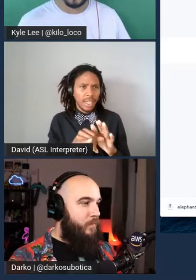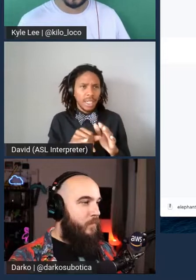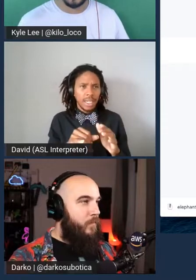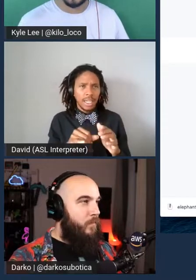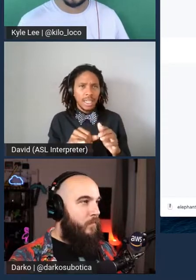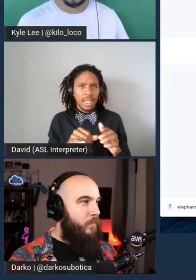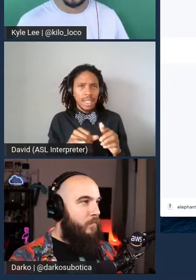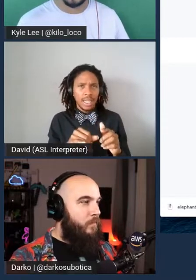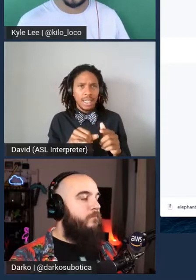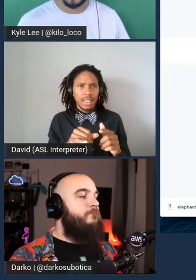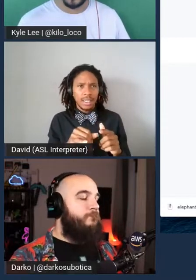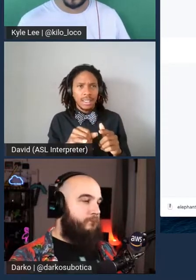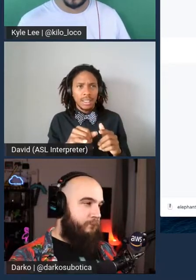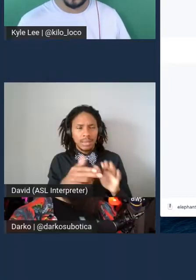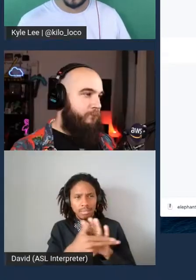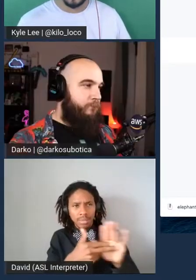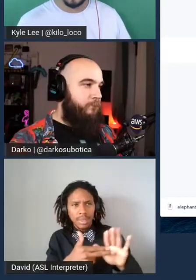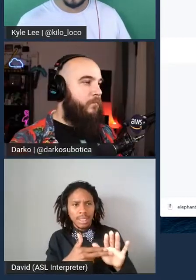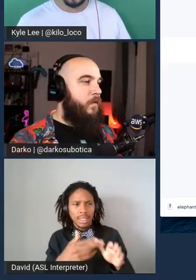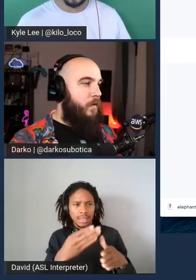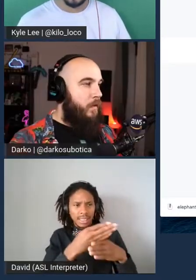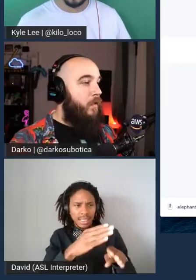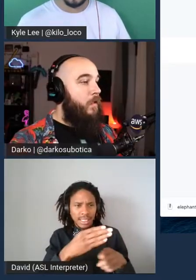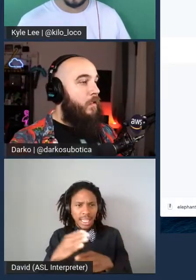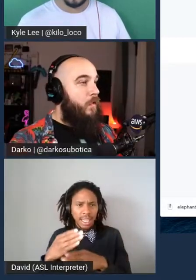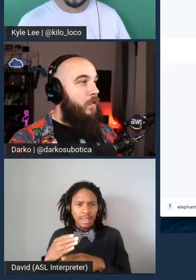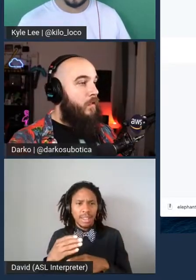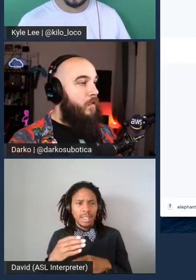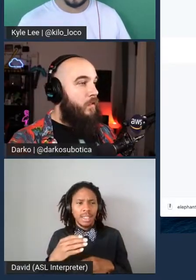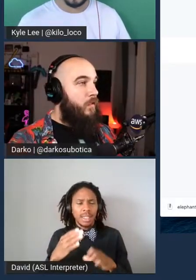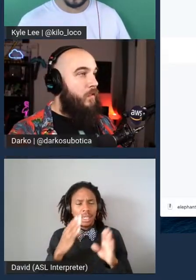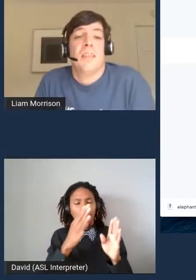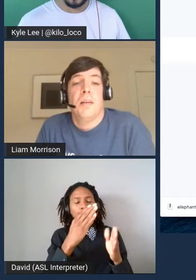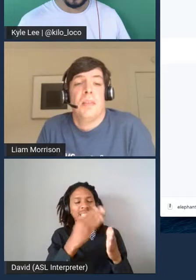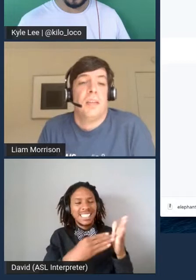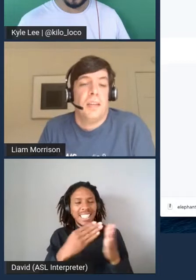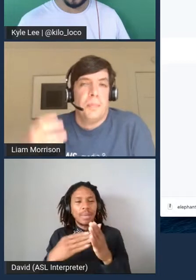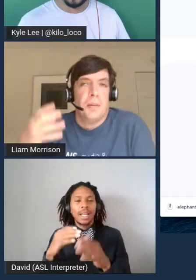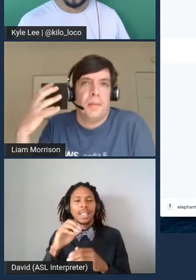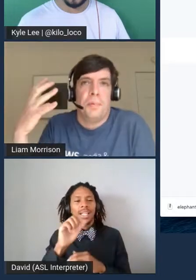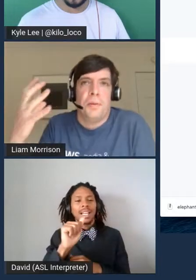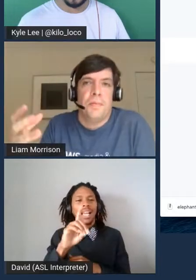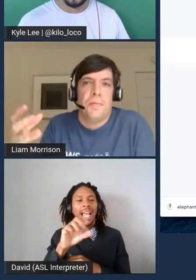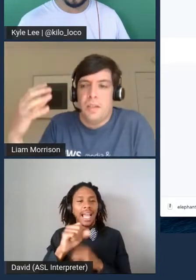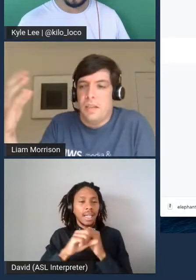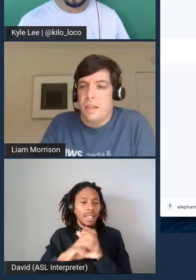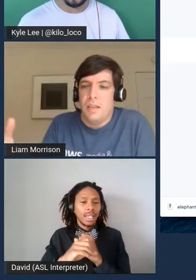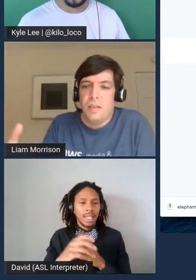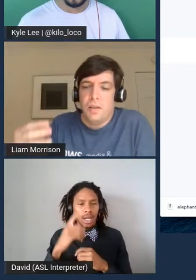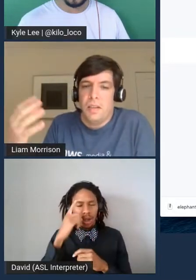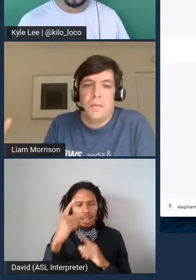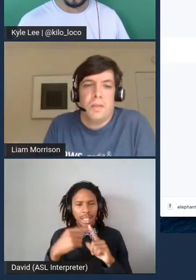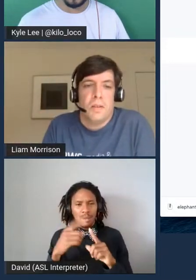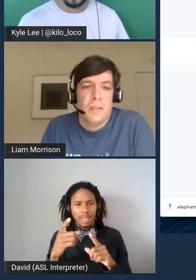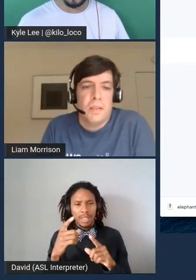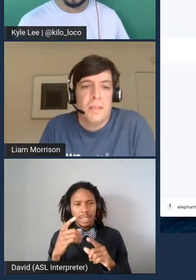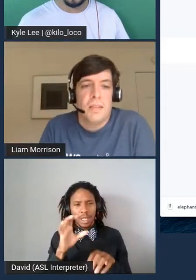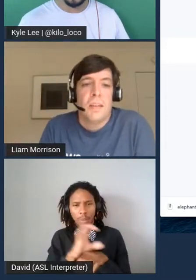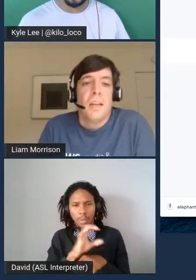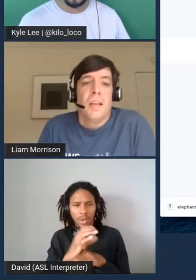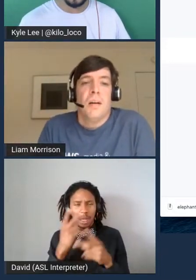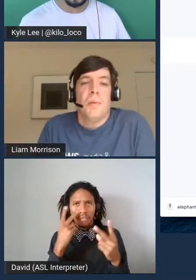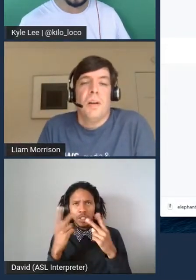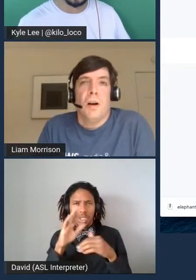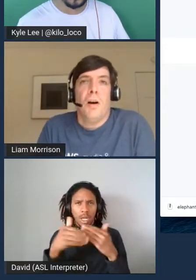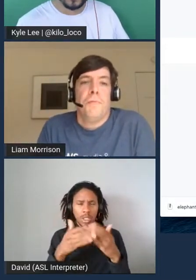even segment out the ads. It's hard because thinking about computer vision and all the different